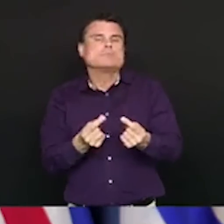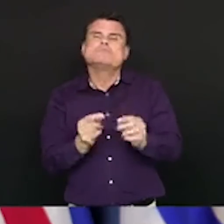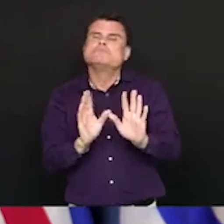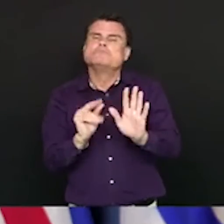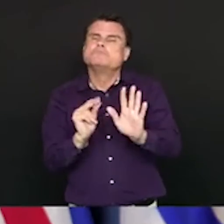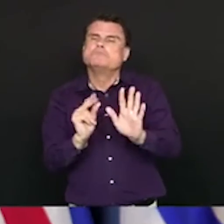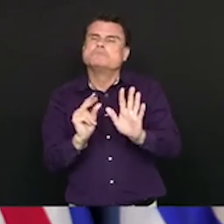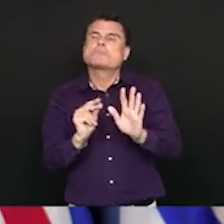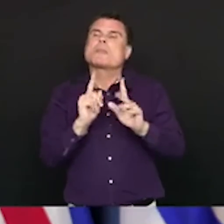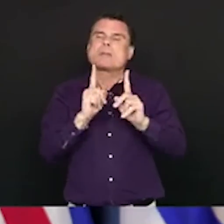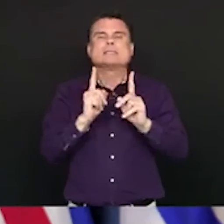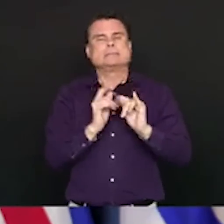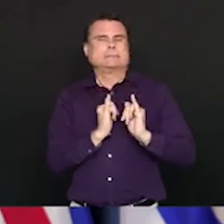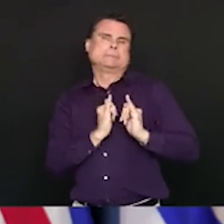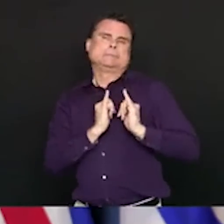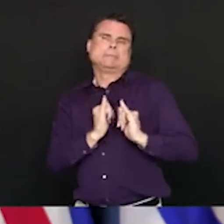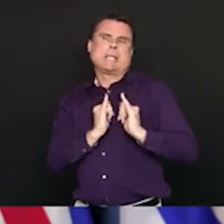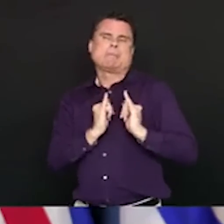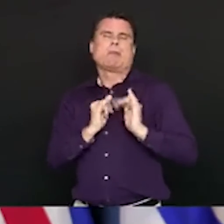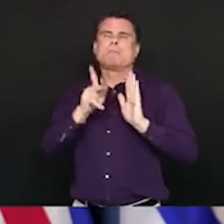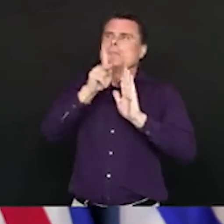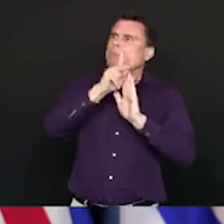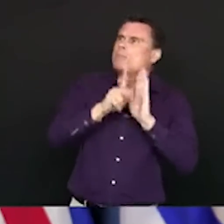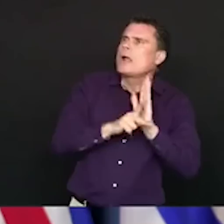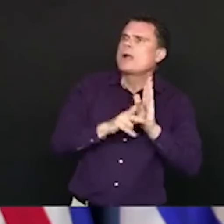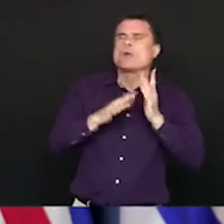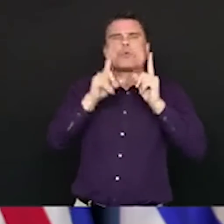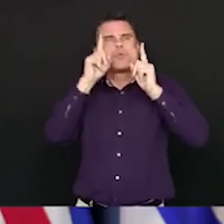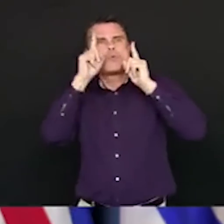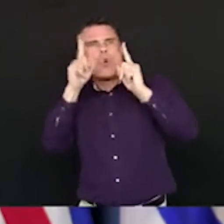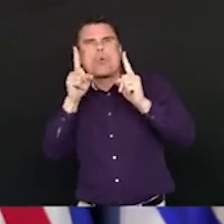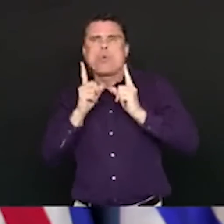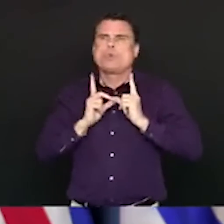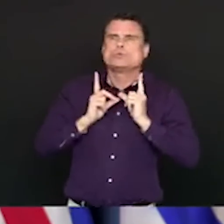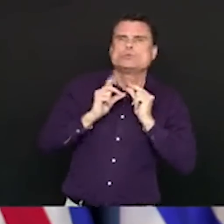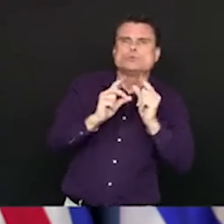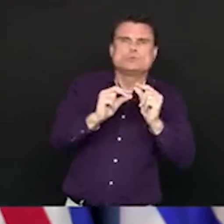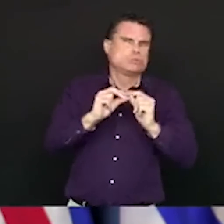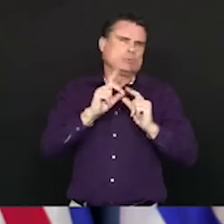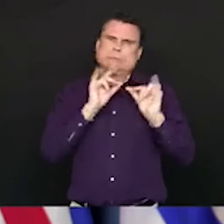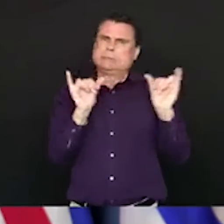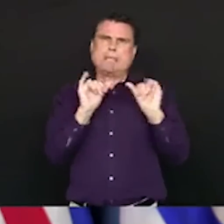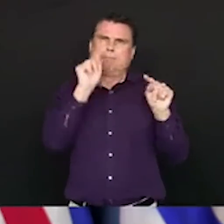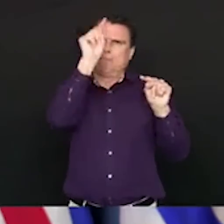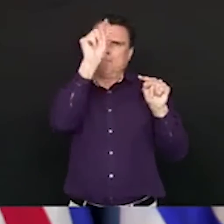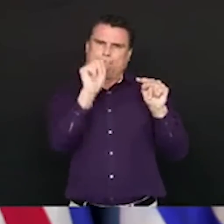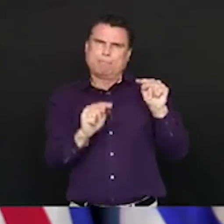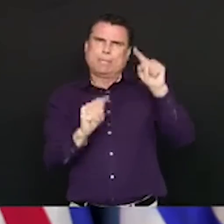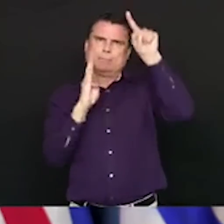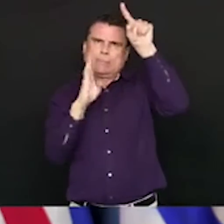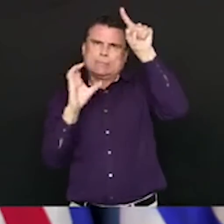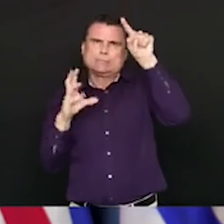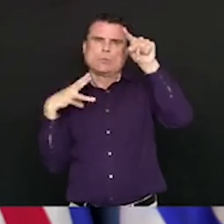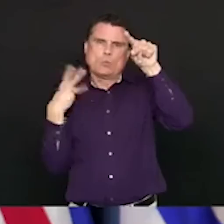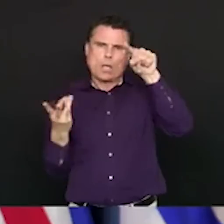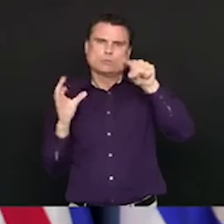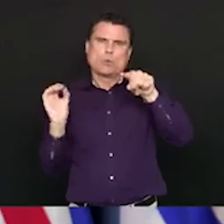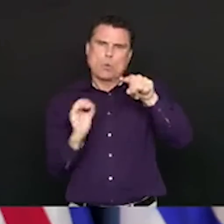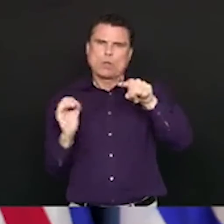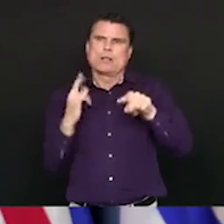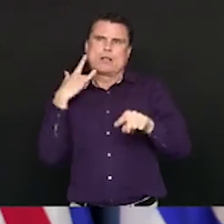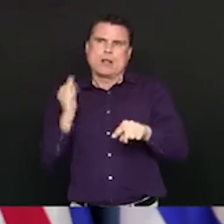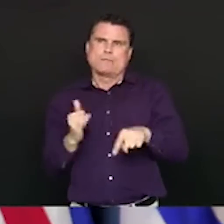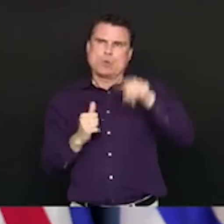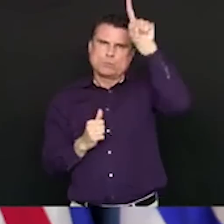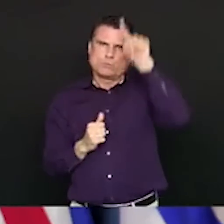the development of the virus, where we are in responding to it, is different from place to place. You look at California and